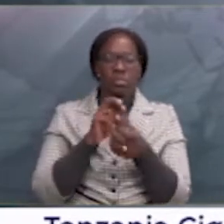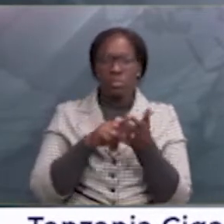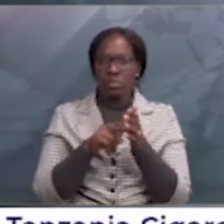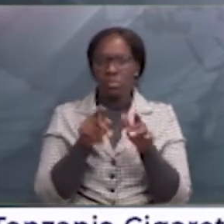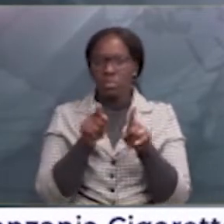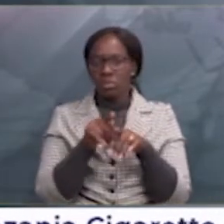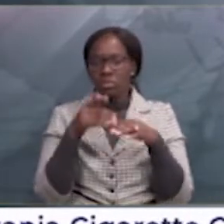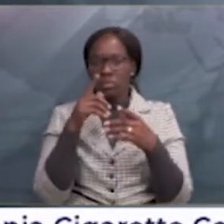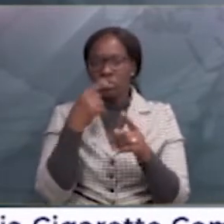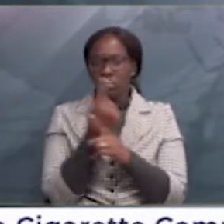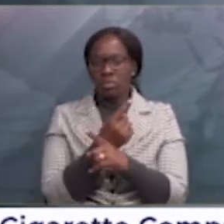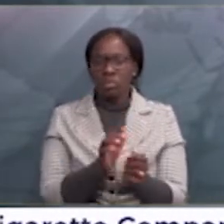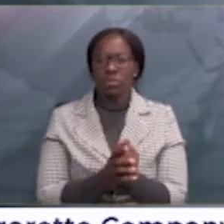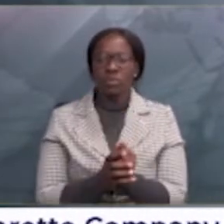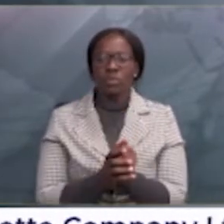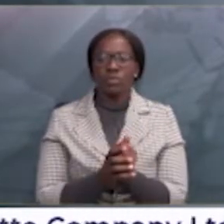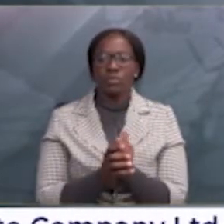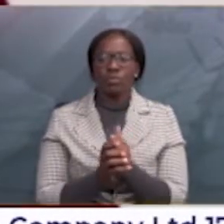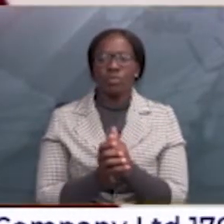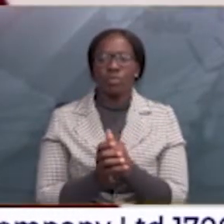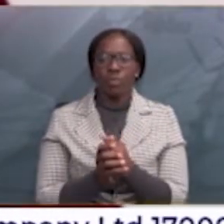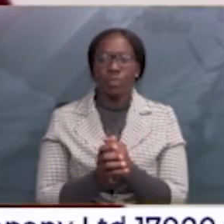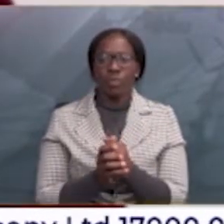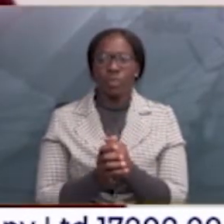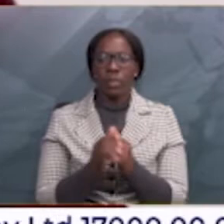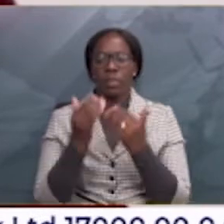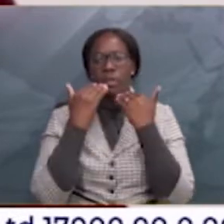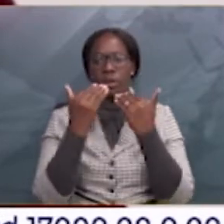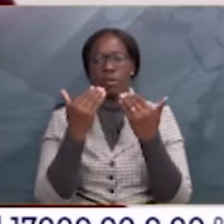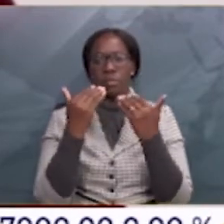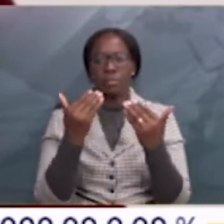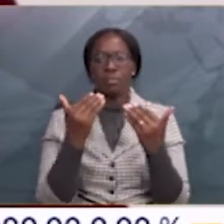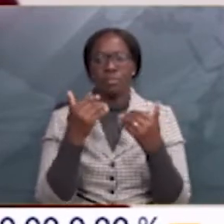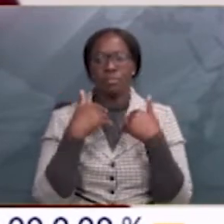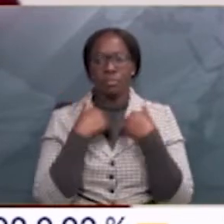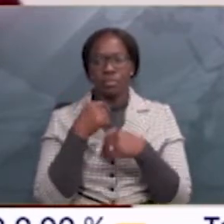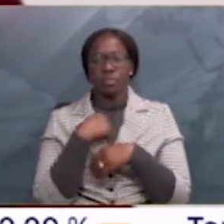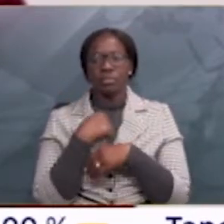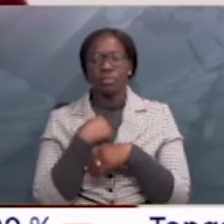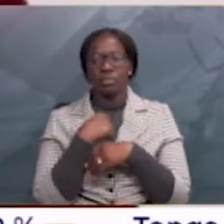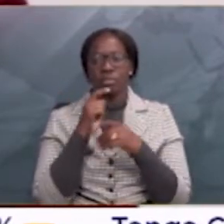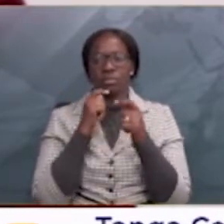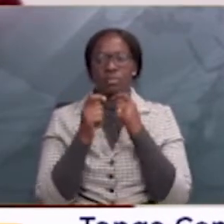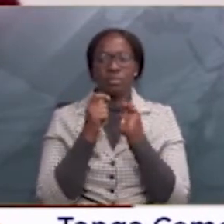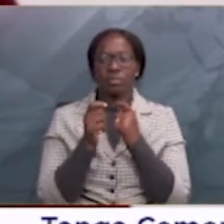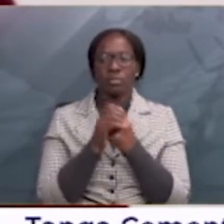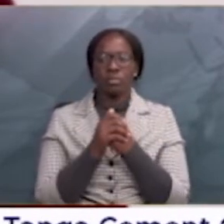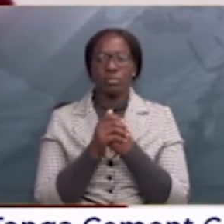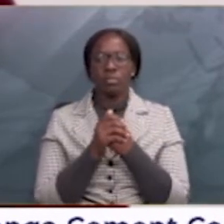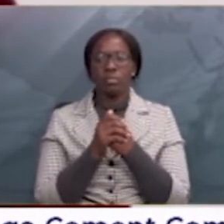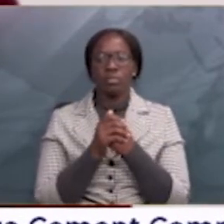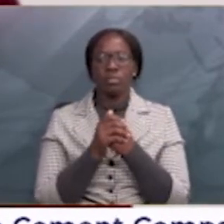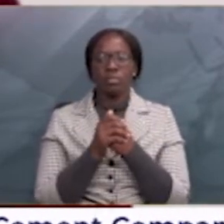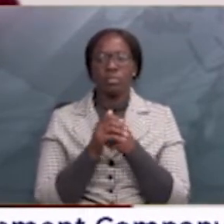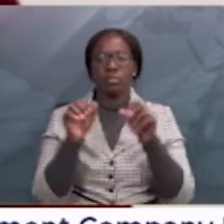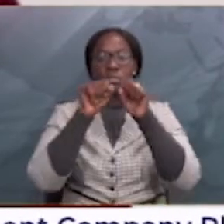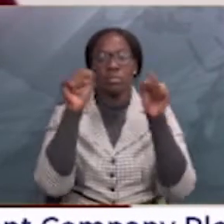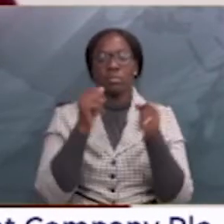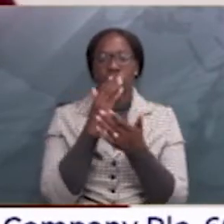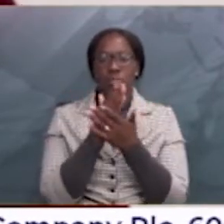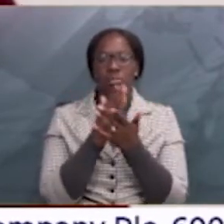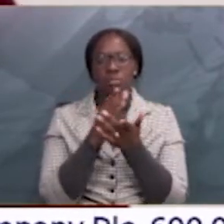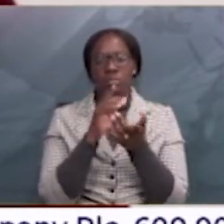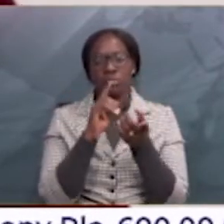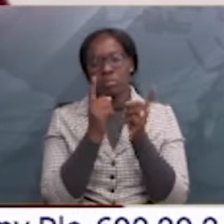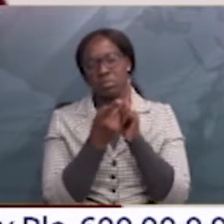same? Yeah, thank you, Mina, for having me in the interview. The patterns haven't really shifted